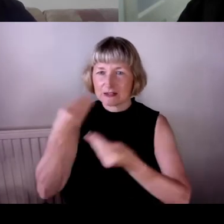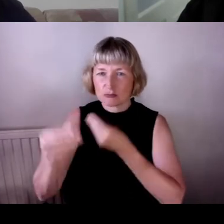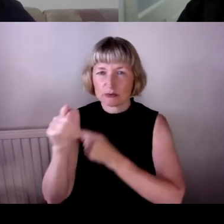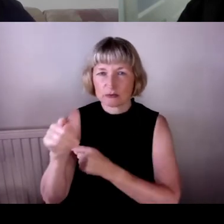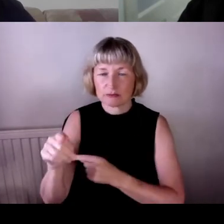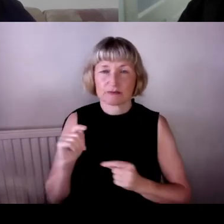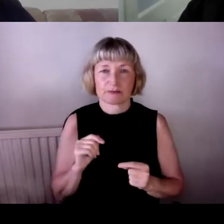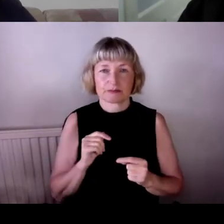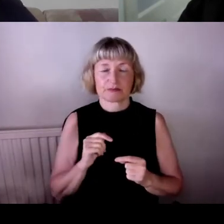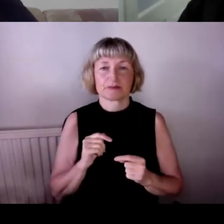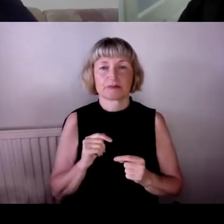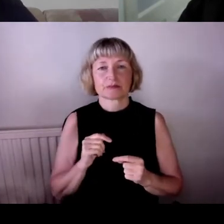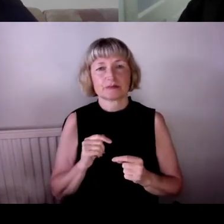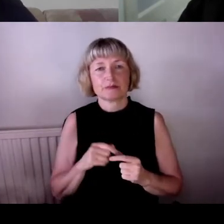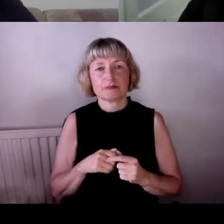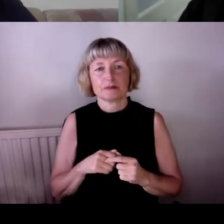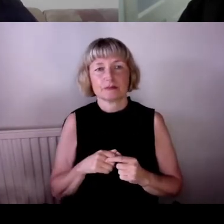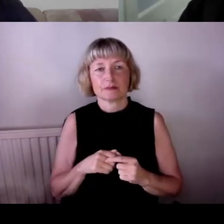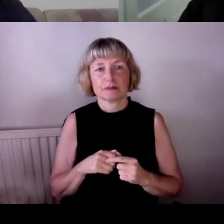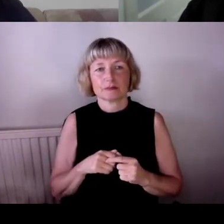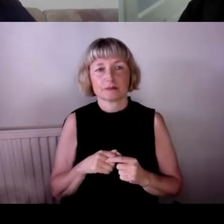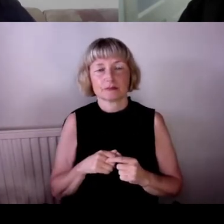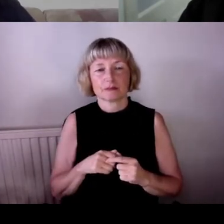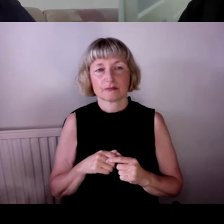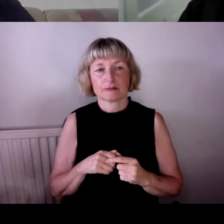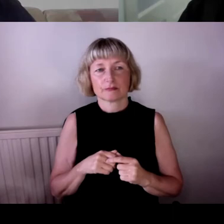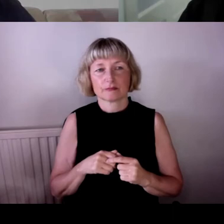if you have somebody who